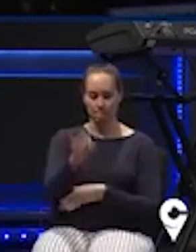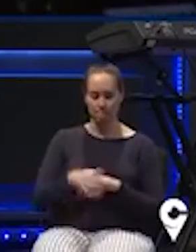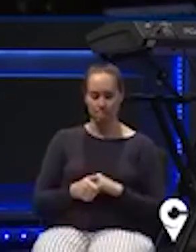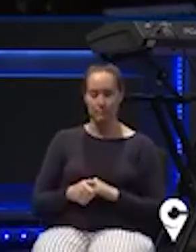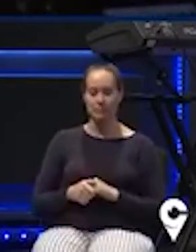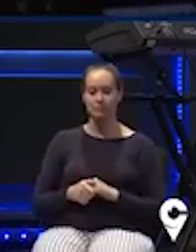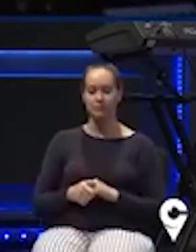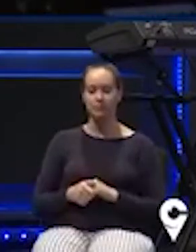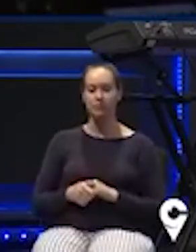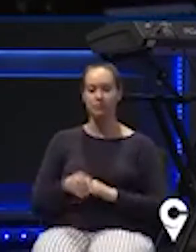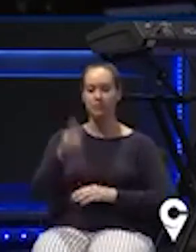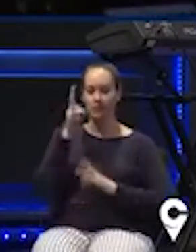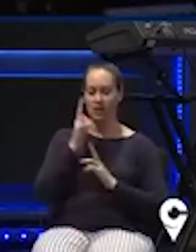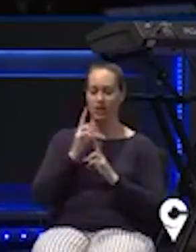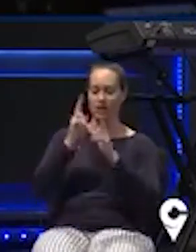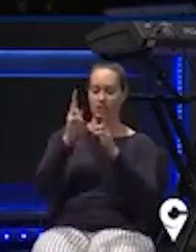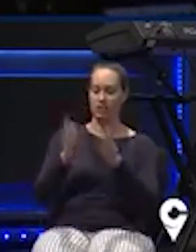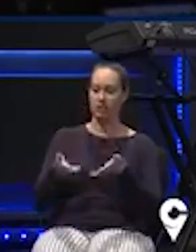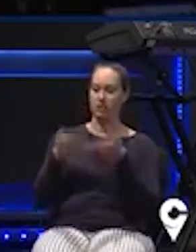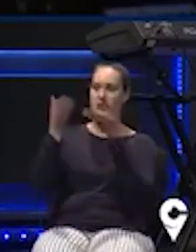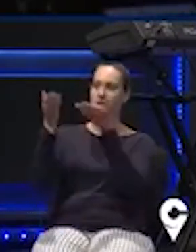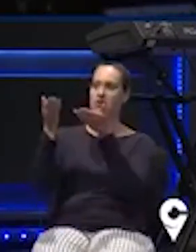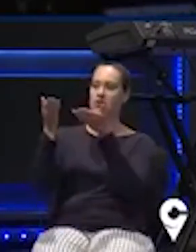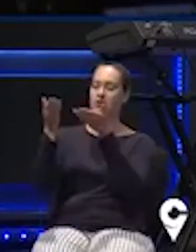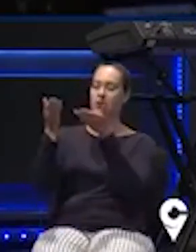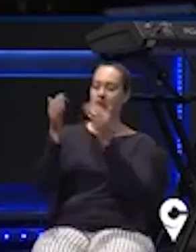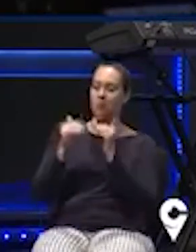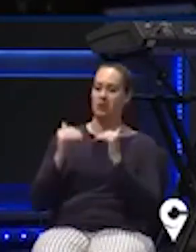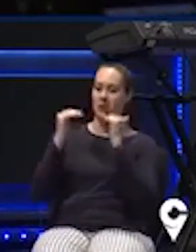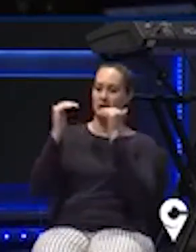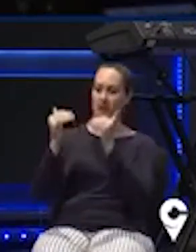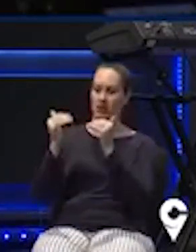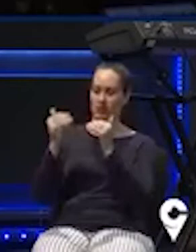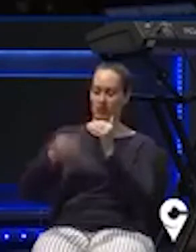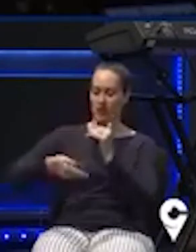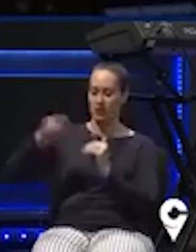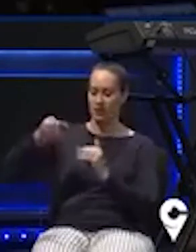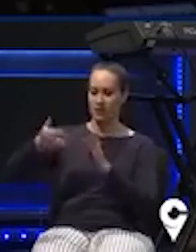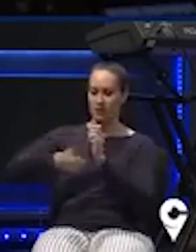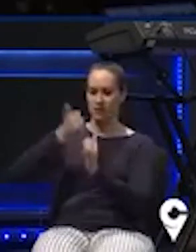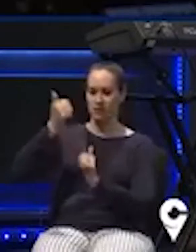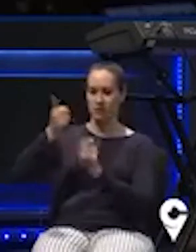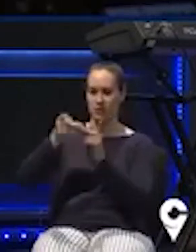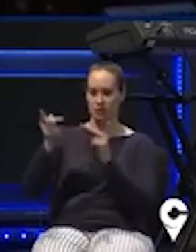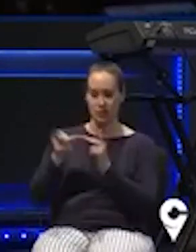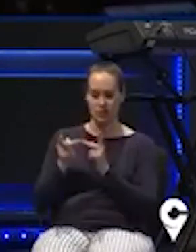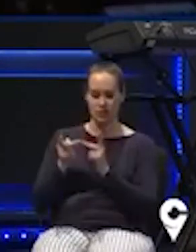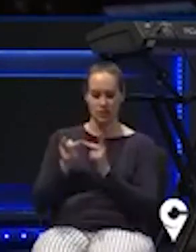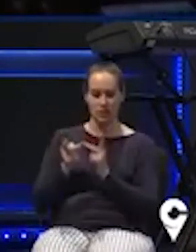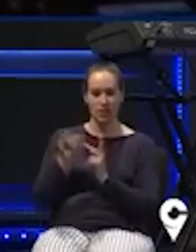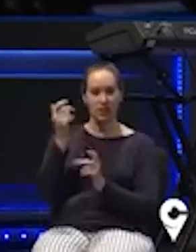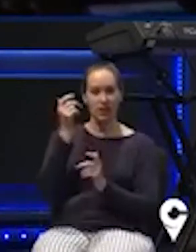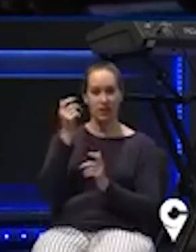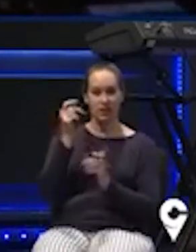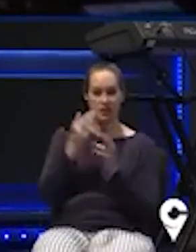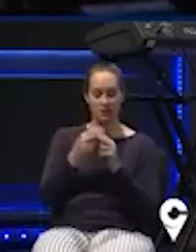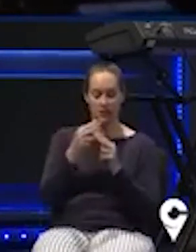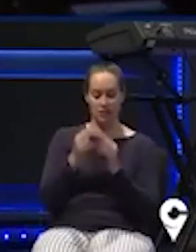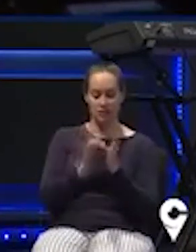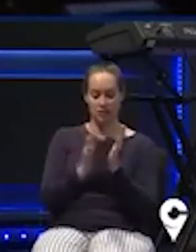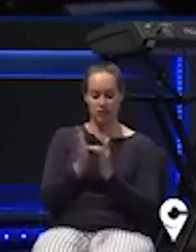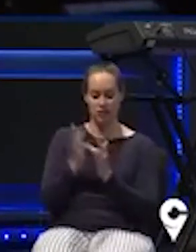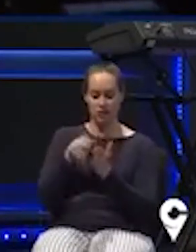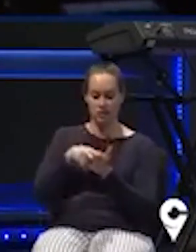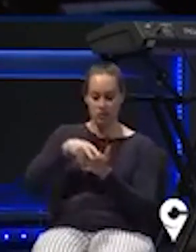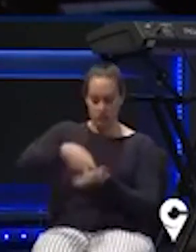God exalted him to the highest place and gave him a name that is above every name, that at the name of Jesus, every knee should bow in heaven and on earth and under the